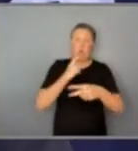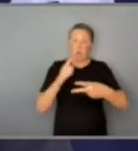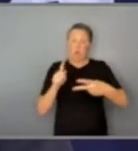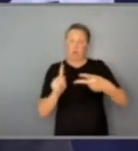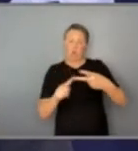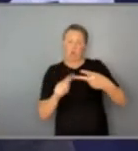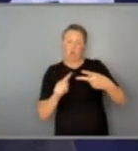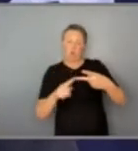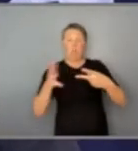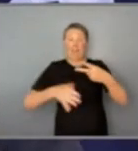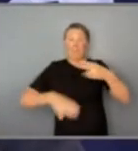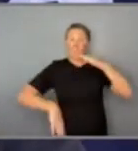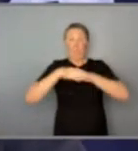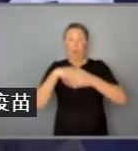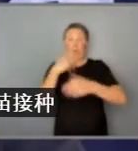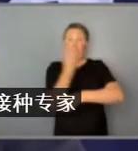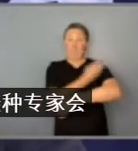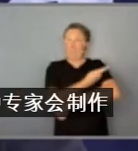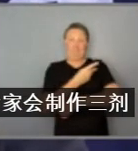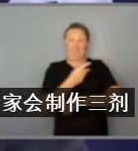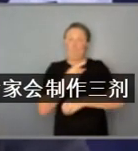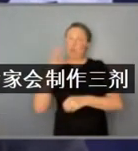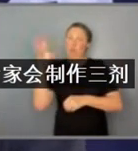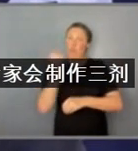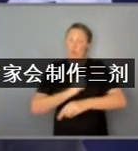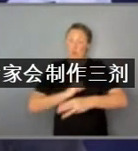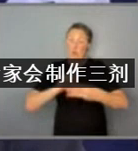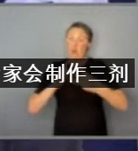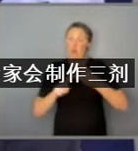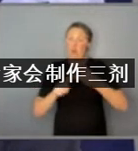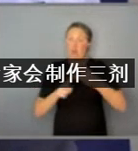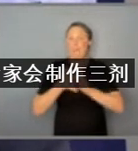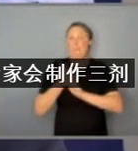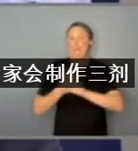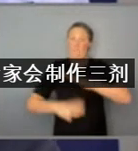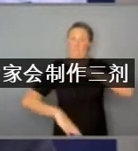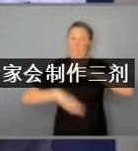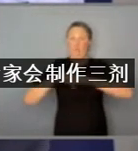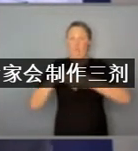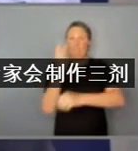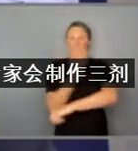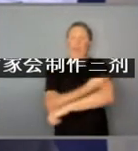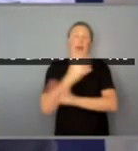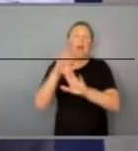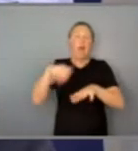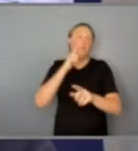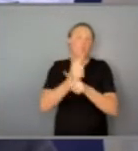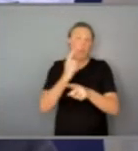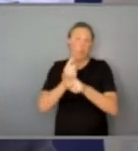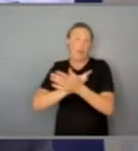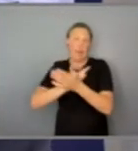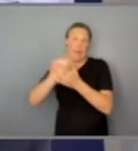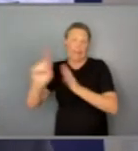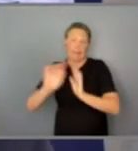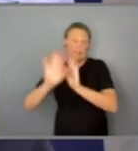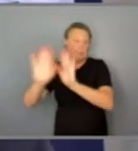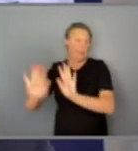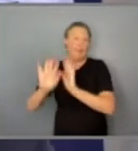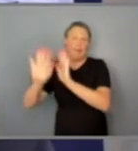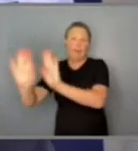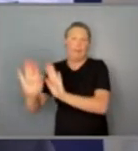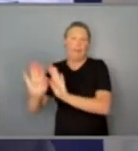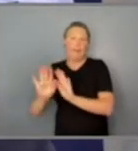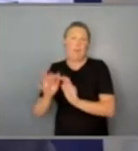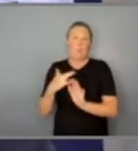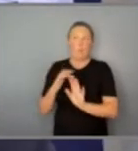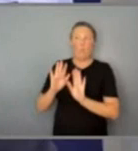that decision we made about whether this is a 3-dose vaccination or a 2-dose and a booster, that will be made by the